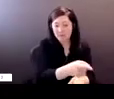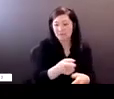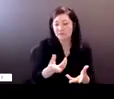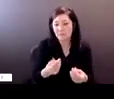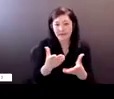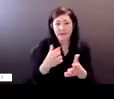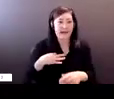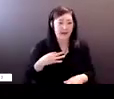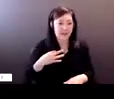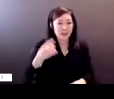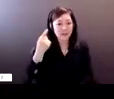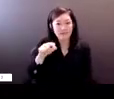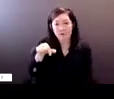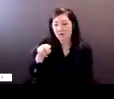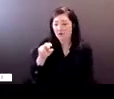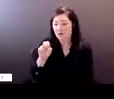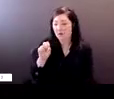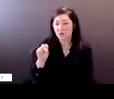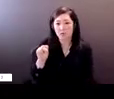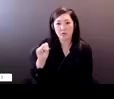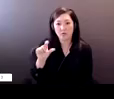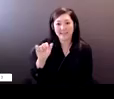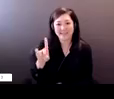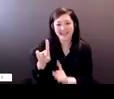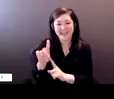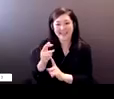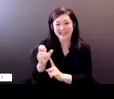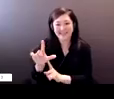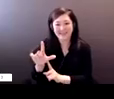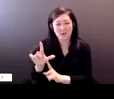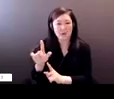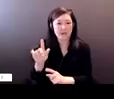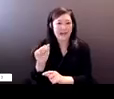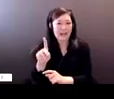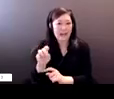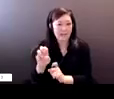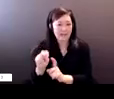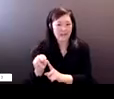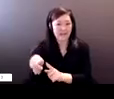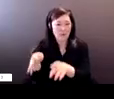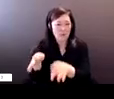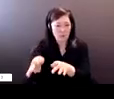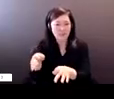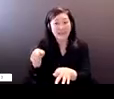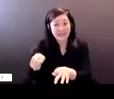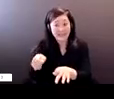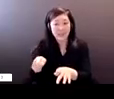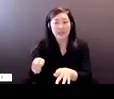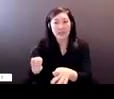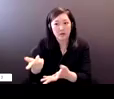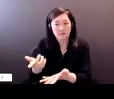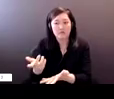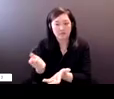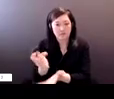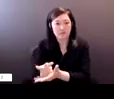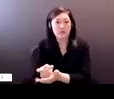Administration Tribunal, and Jessica was appointed as a medical decision maker. Jessica's mum stayed in aged care and her